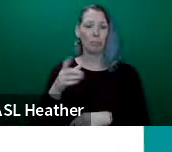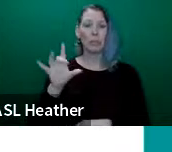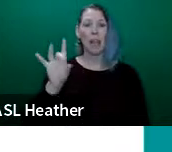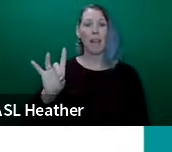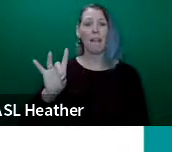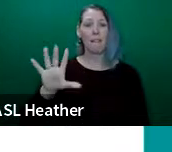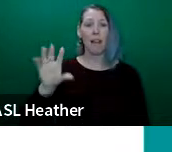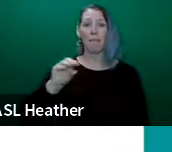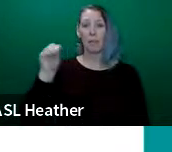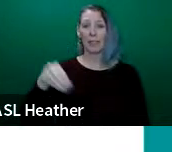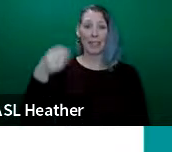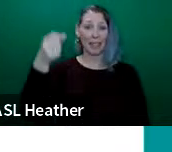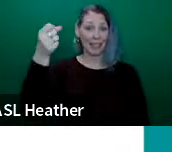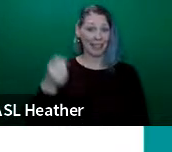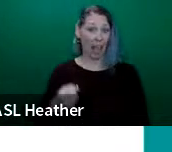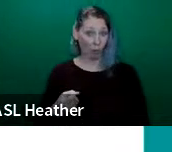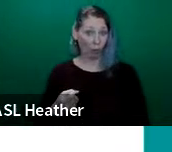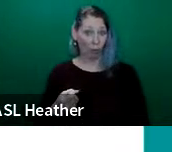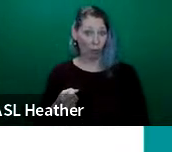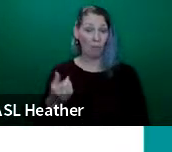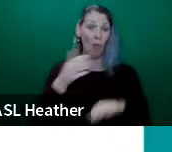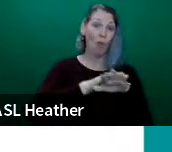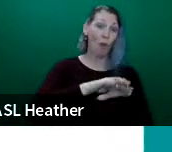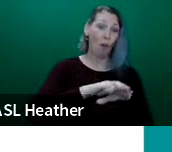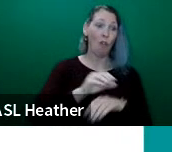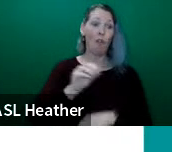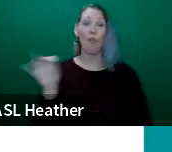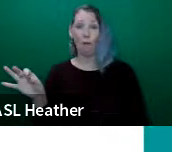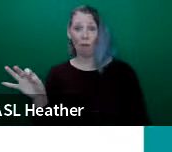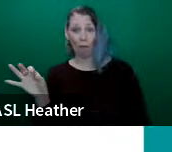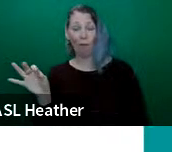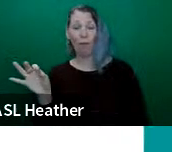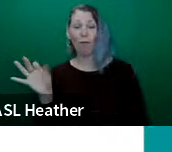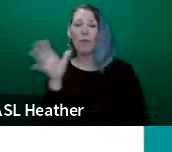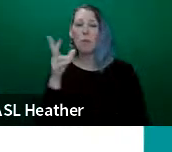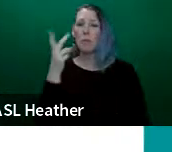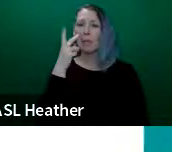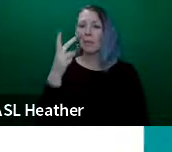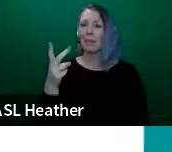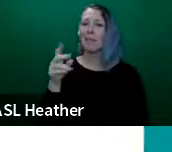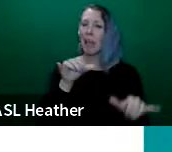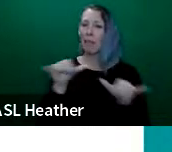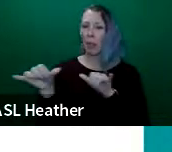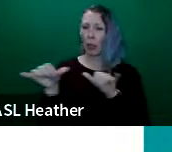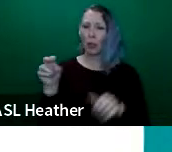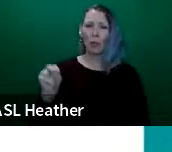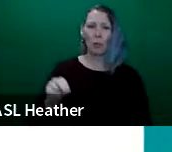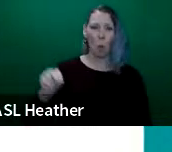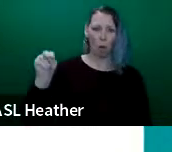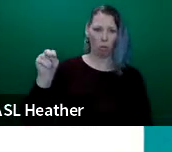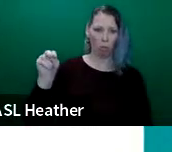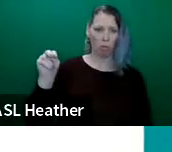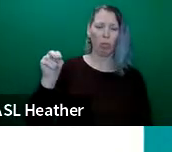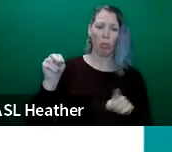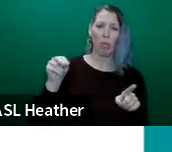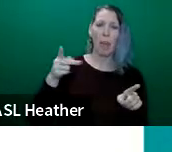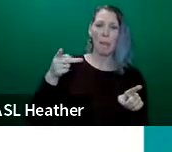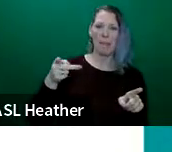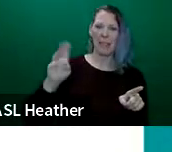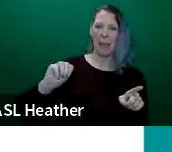kind of southbound are getting on and off. If you go to the next slide, I'll show you the similar pattern for northbound. So this is northbound PM